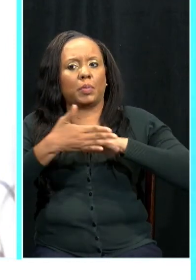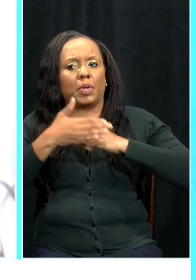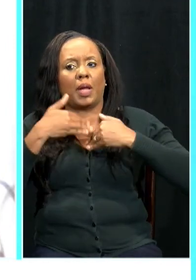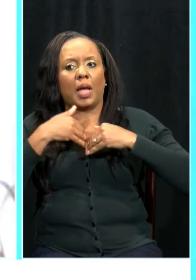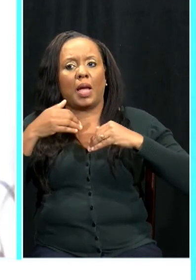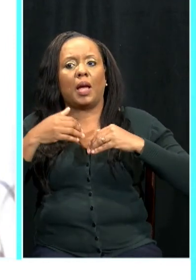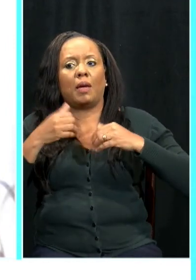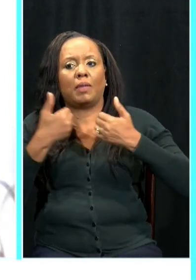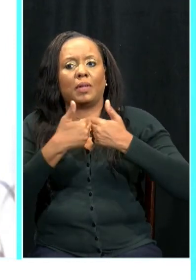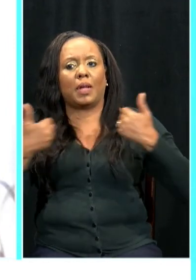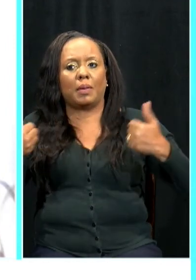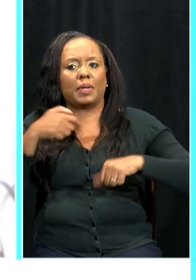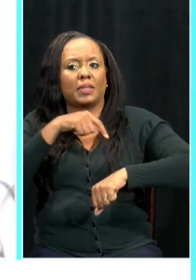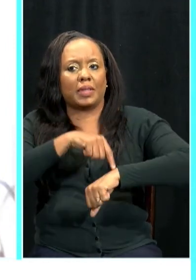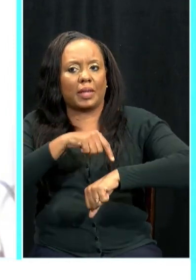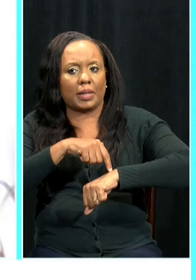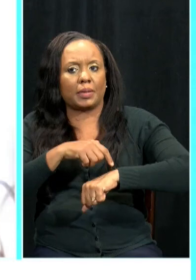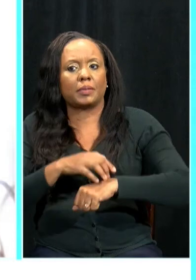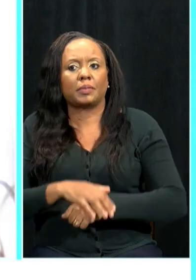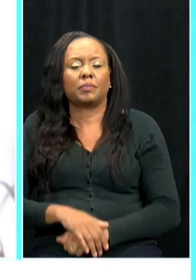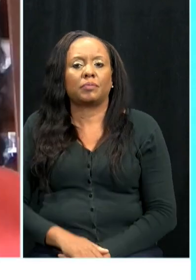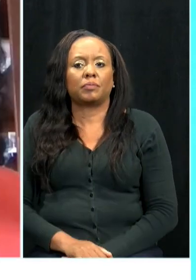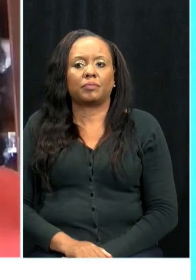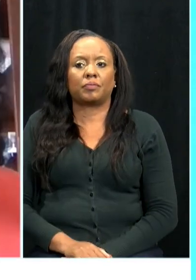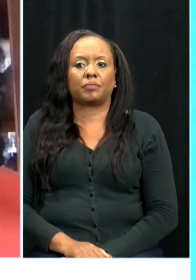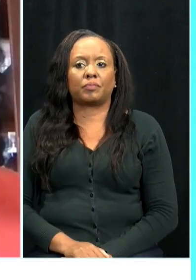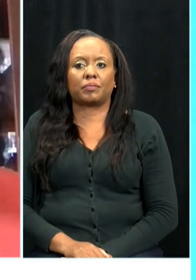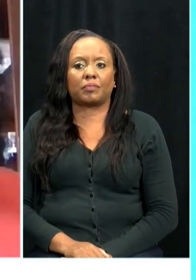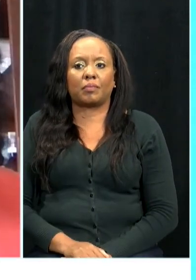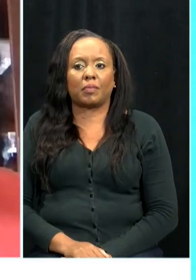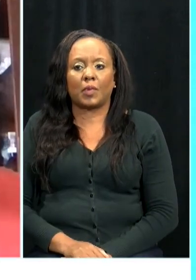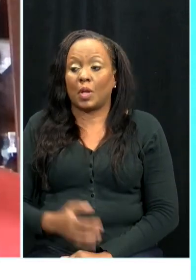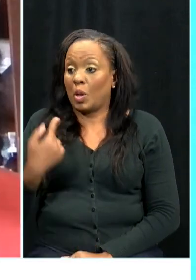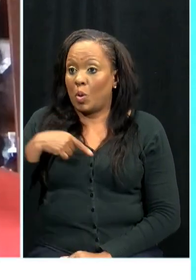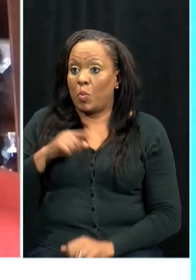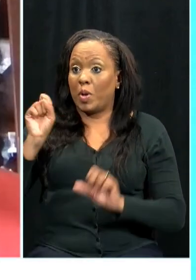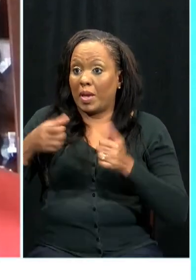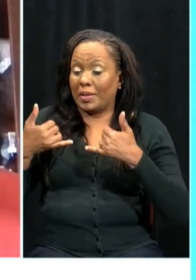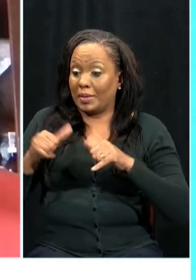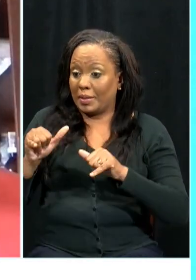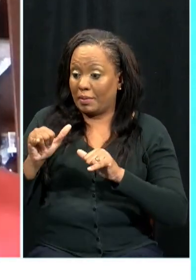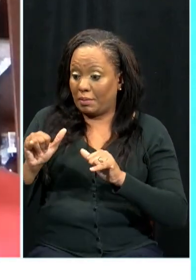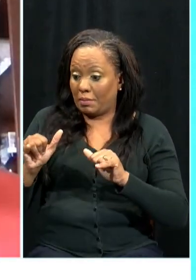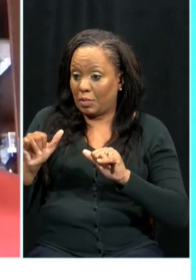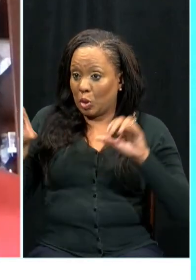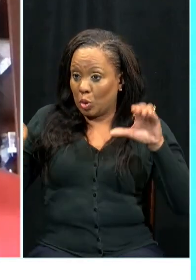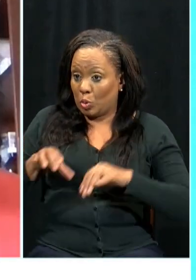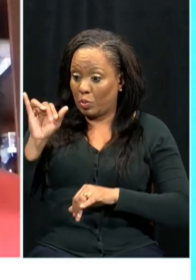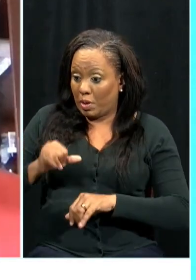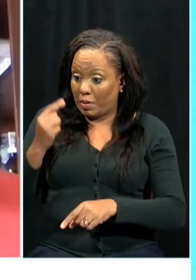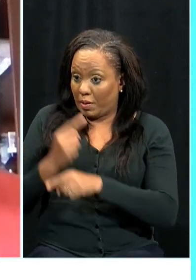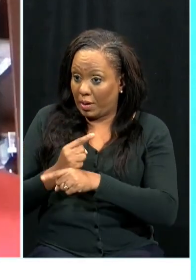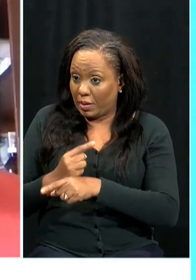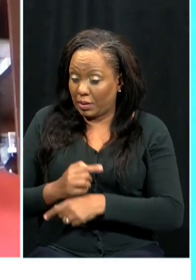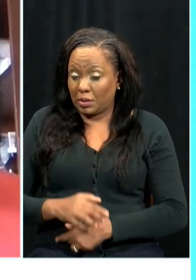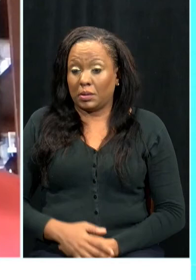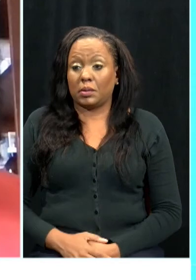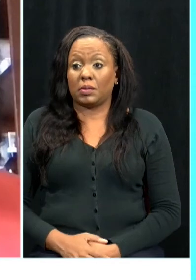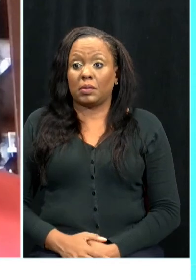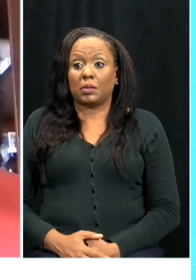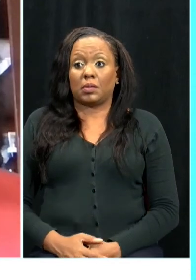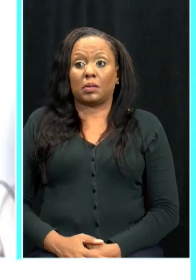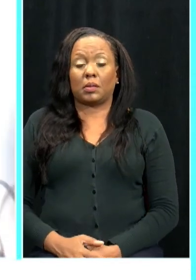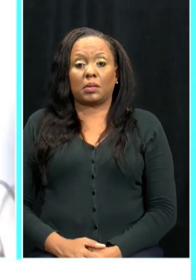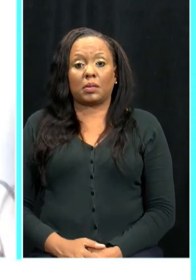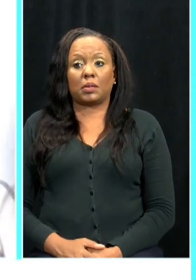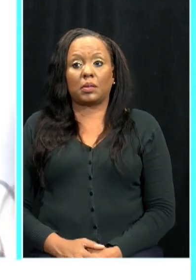were affected with COVID to come to Right, we have vote. And we could still do that now, couldn't we? We have mobile polling, and the only thing that we might be able to